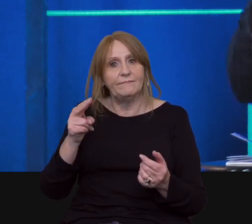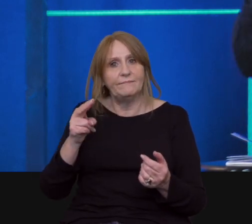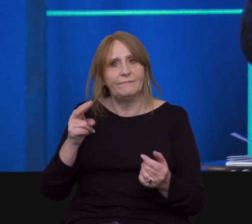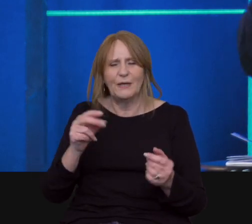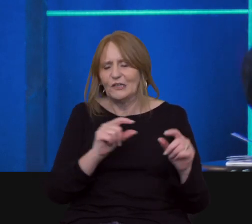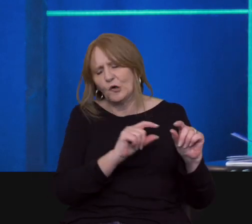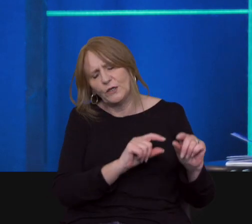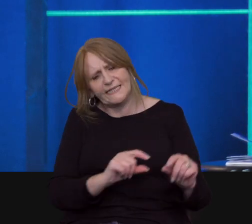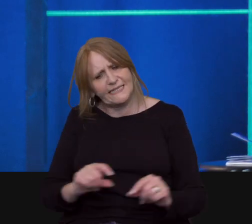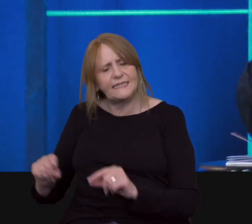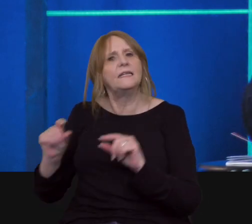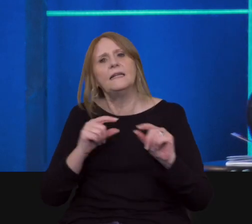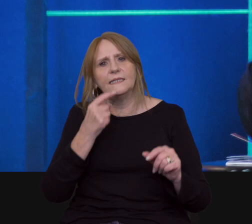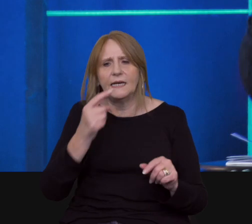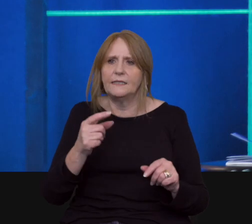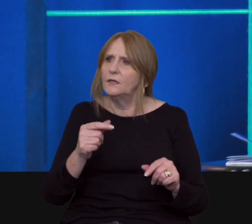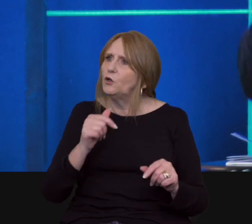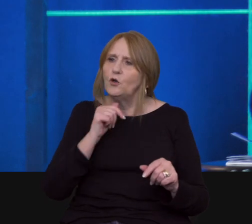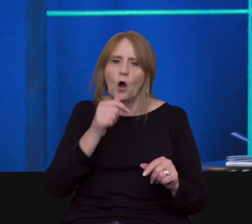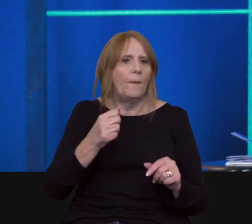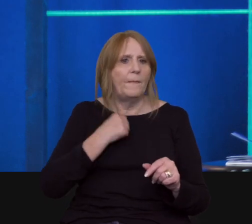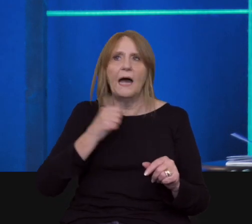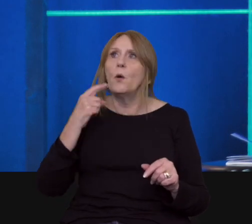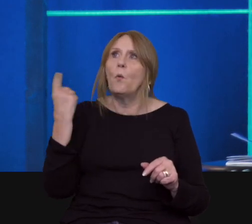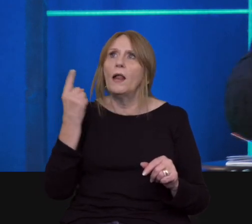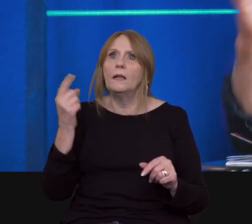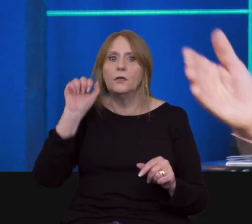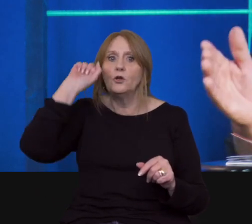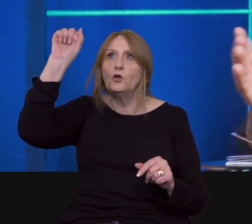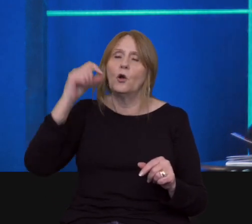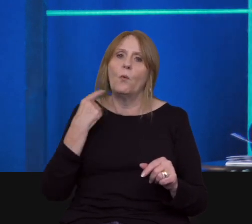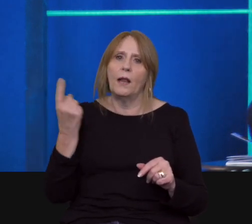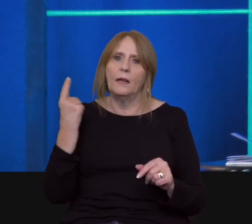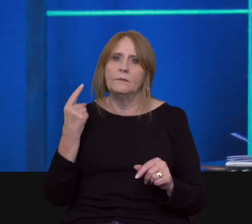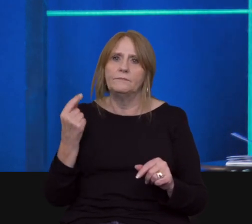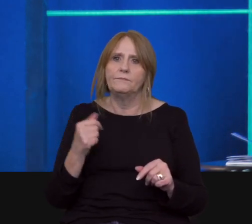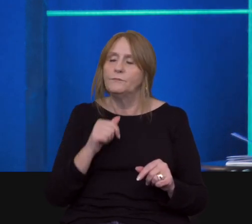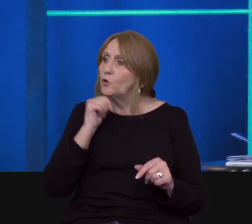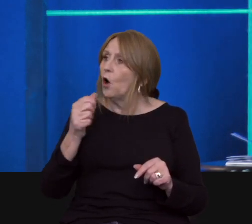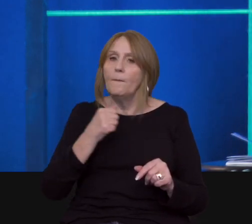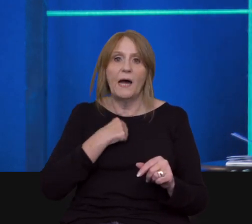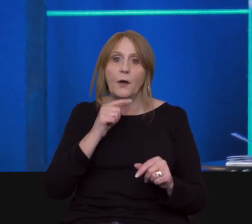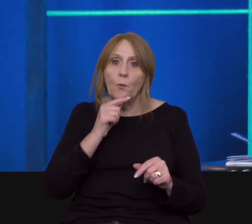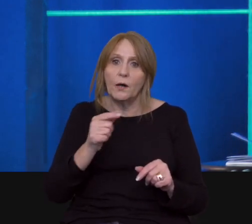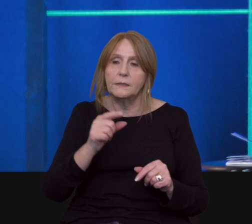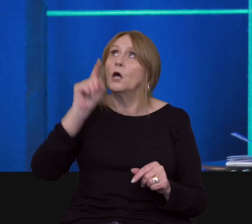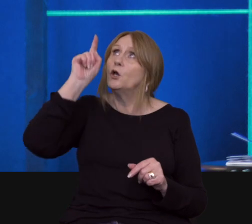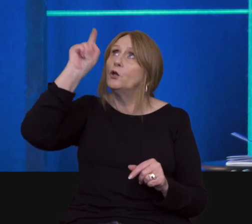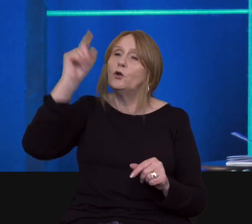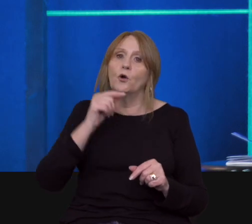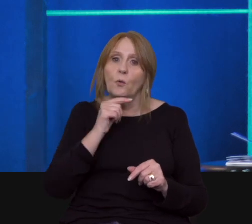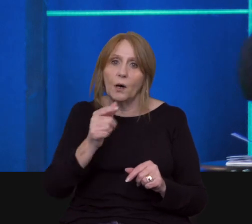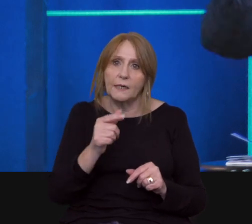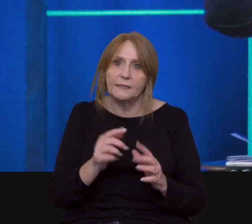will, Your will. Not my words, Your words. Not my actions, Your actions." Jesus lived this exchanged life